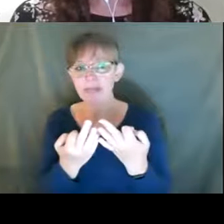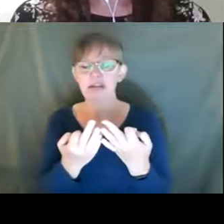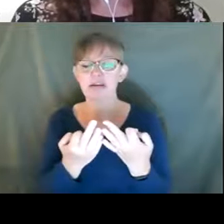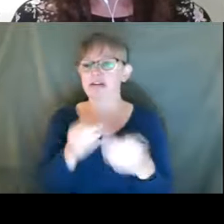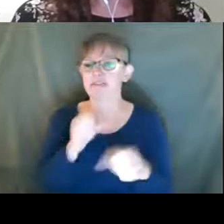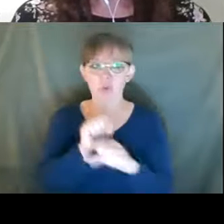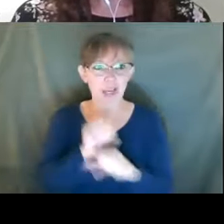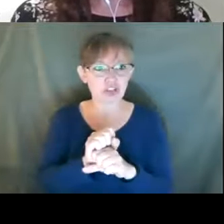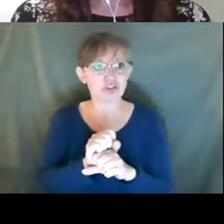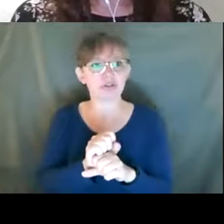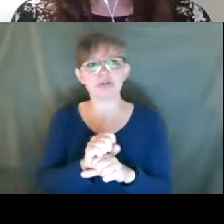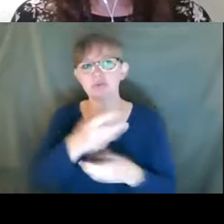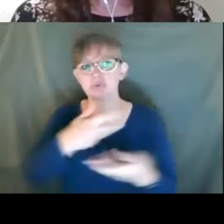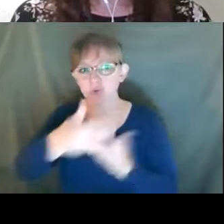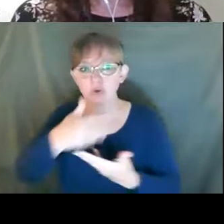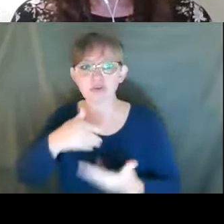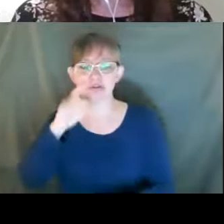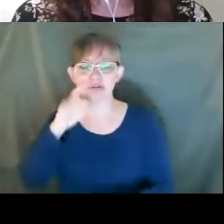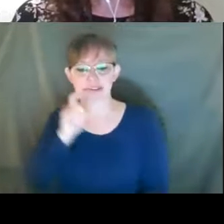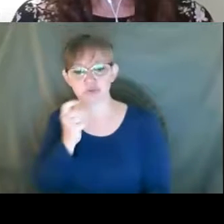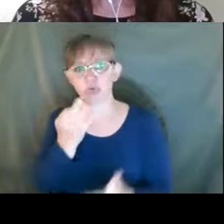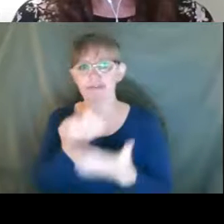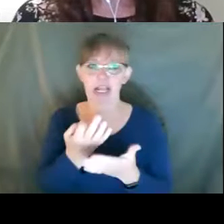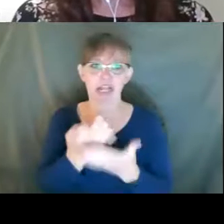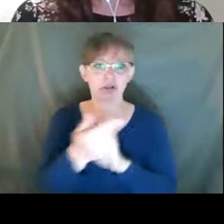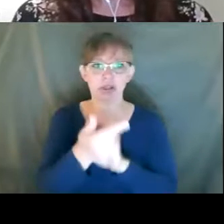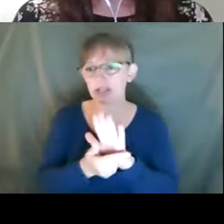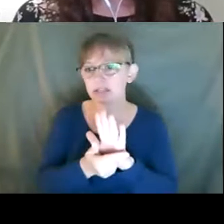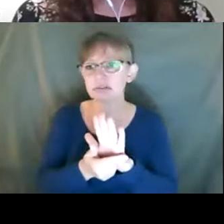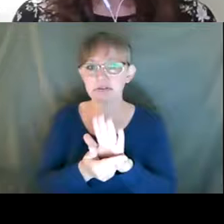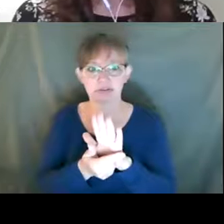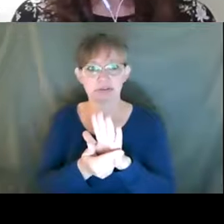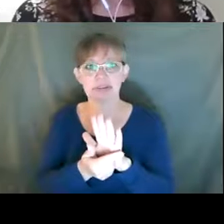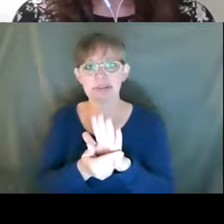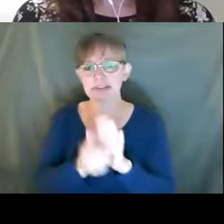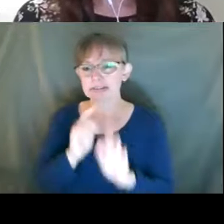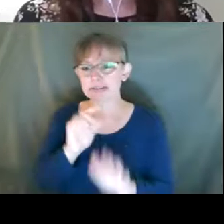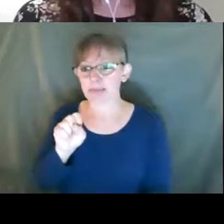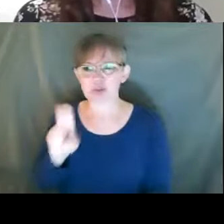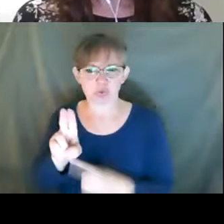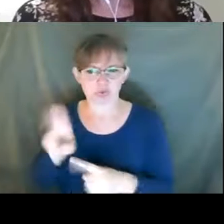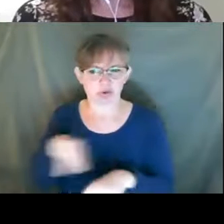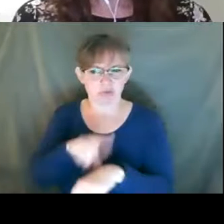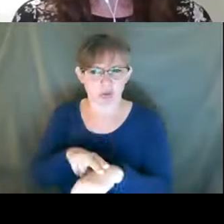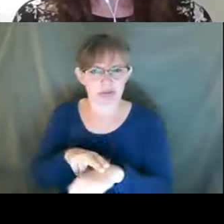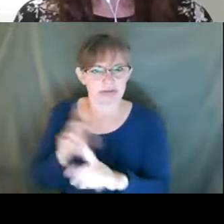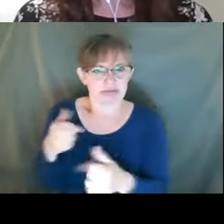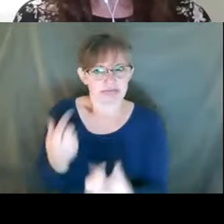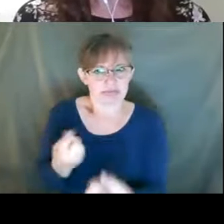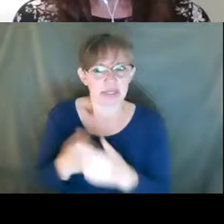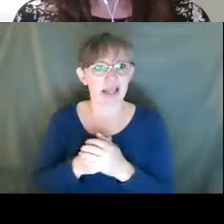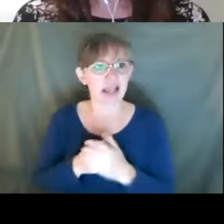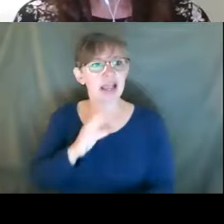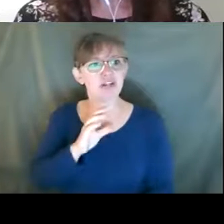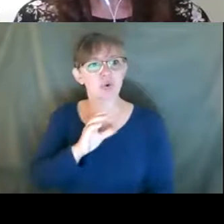social, sexual, financial, legal, substance use, of course, and substance use treatment history